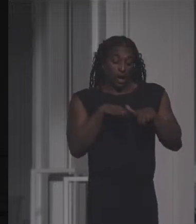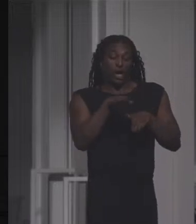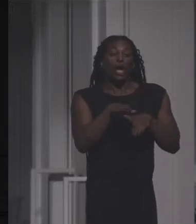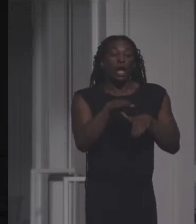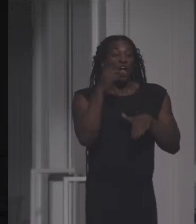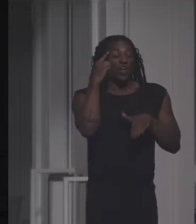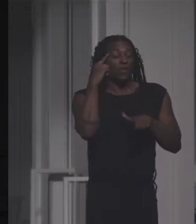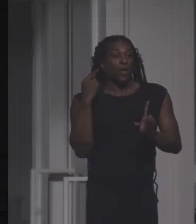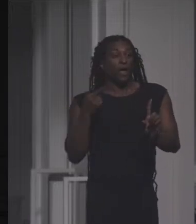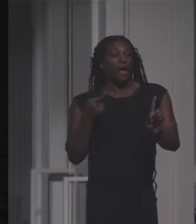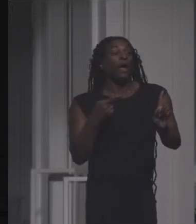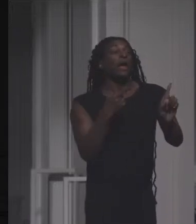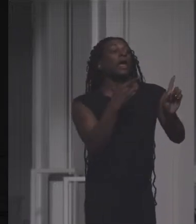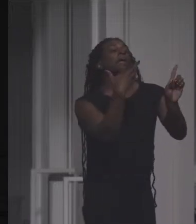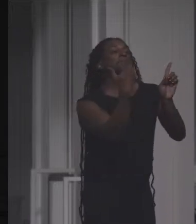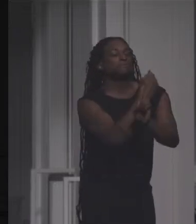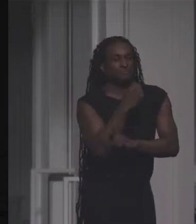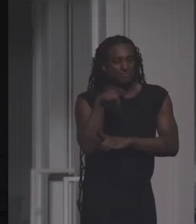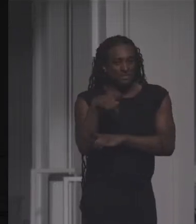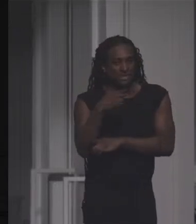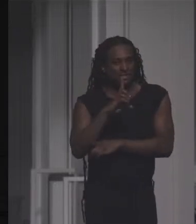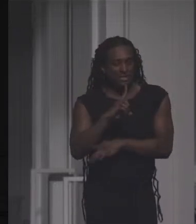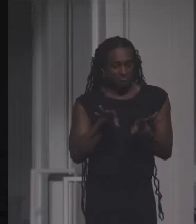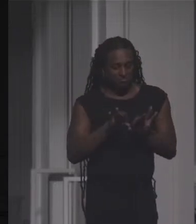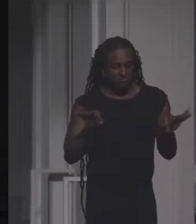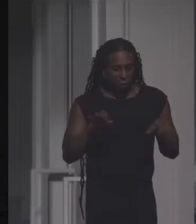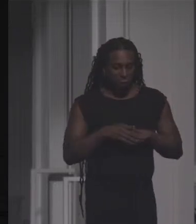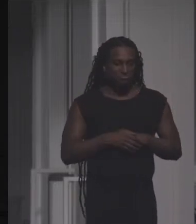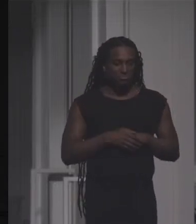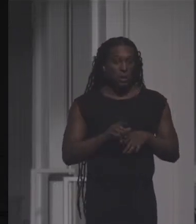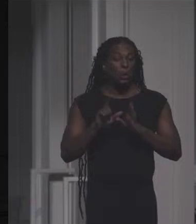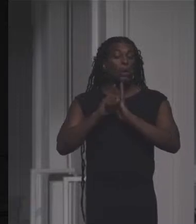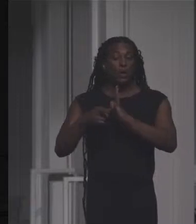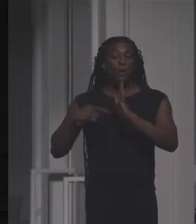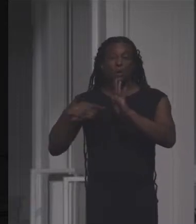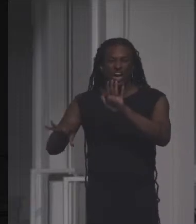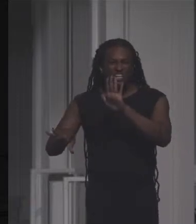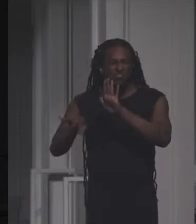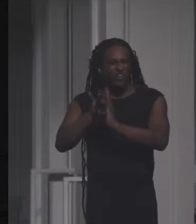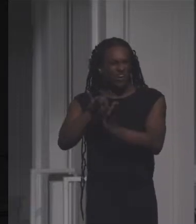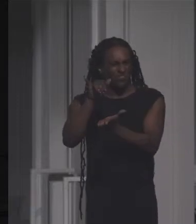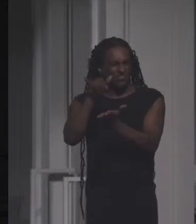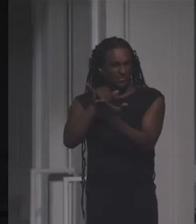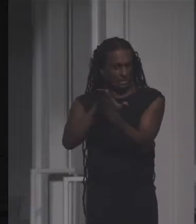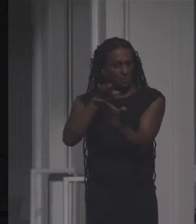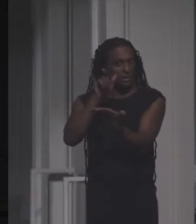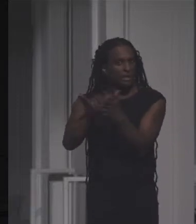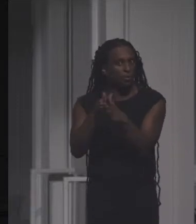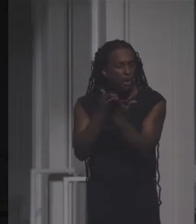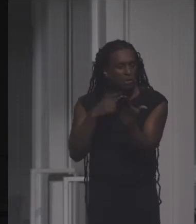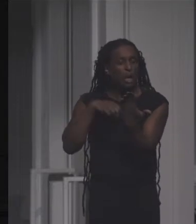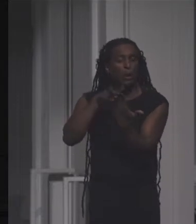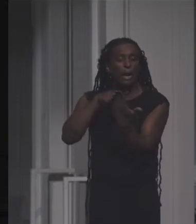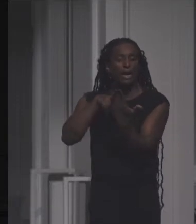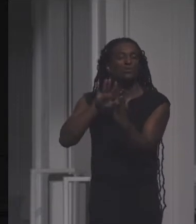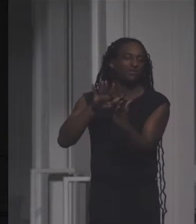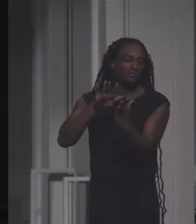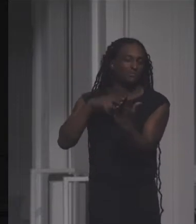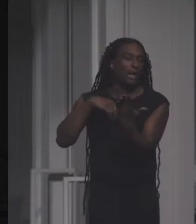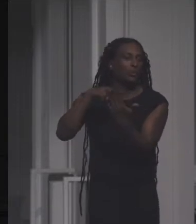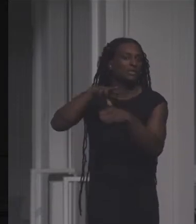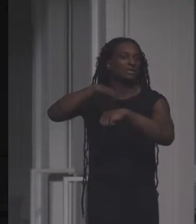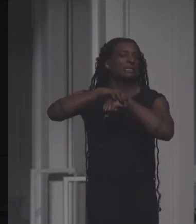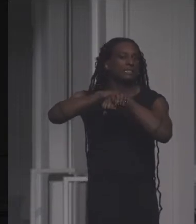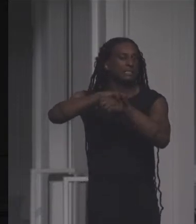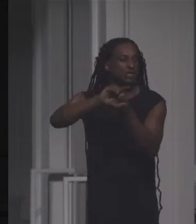I went and found a copy of the ecclesiastical history and I read it. Well, that is, I read an